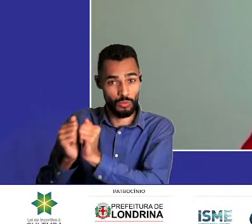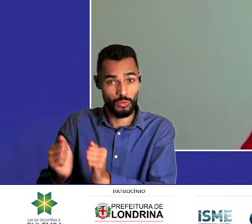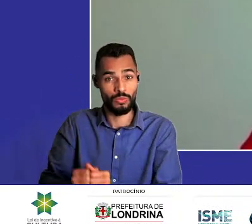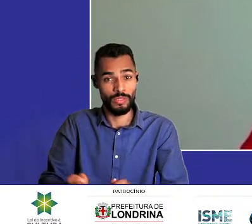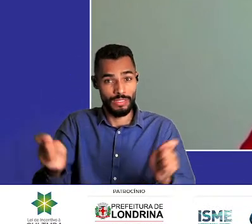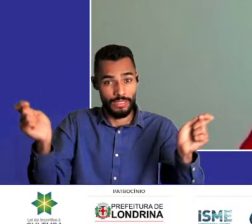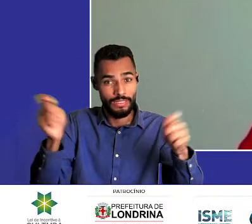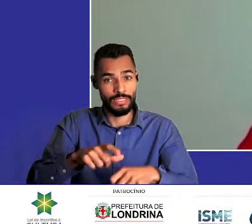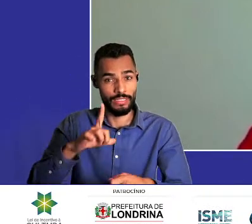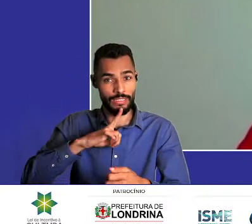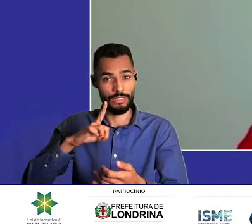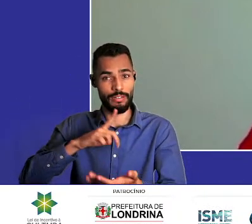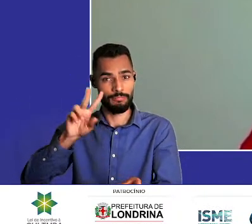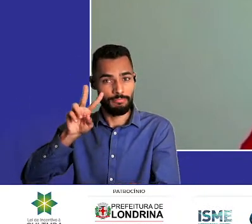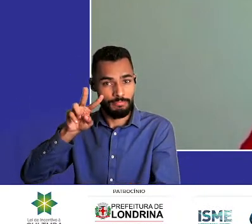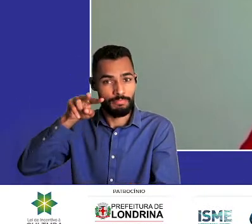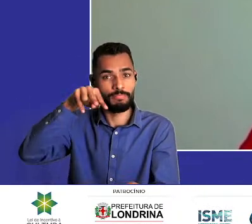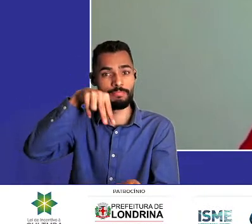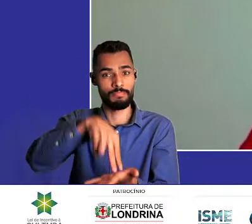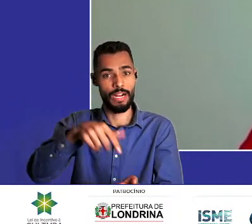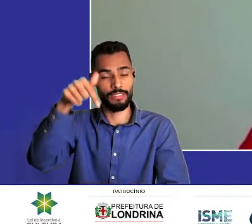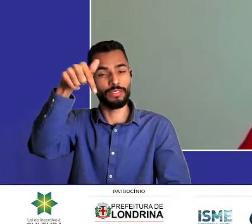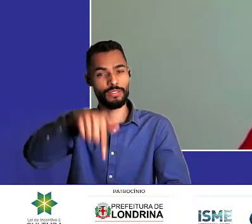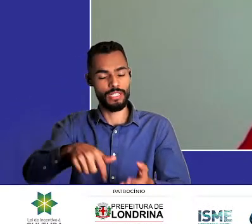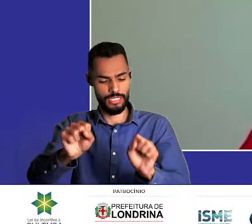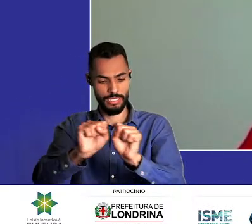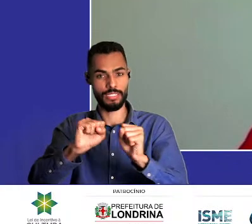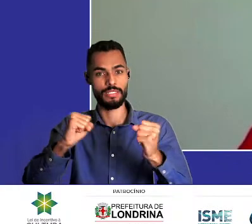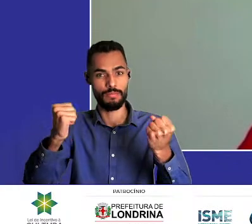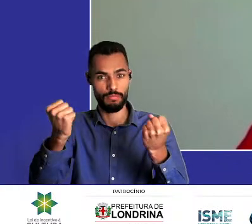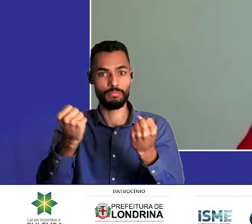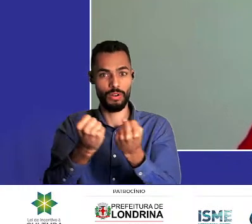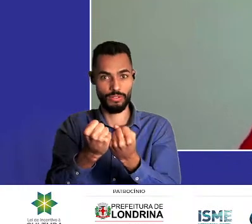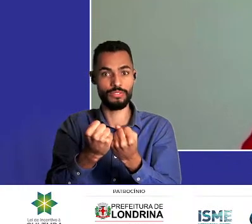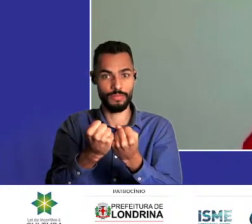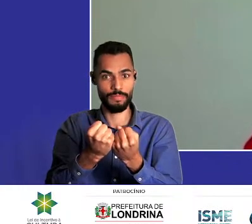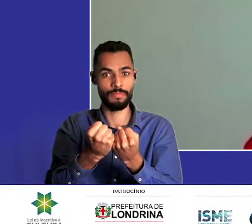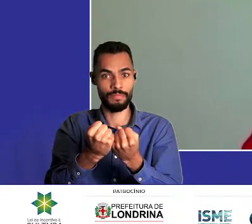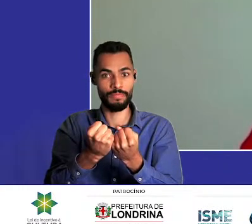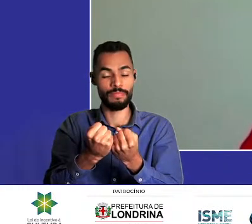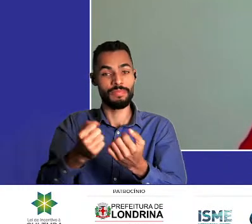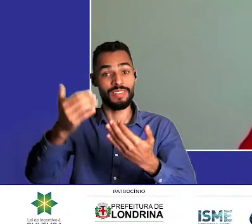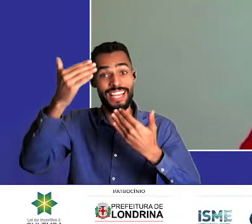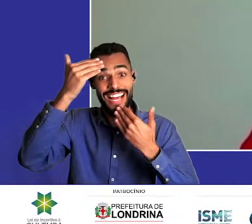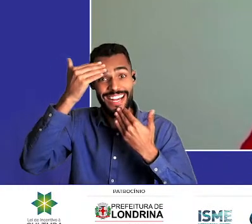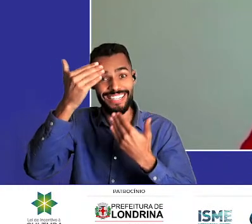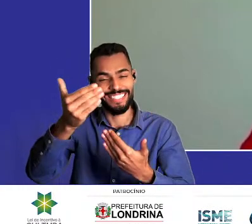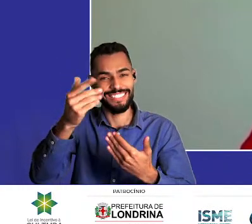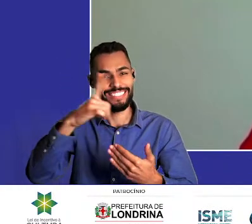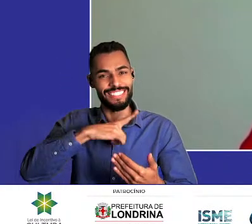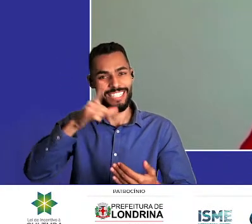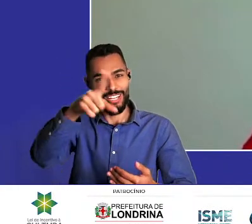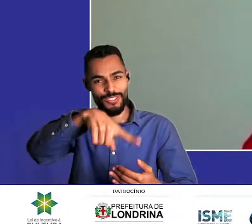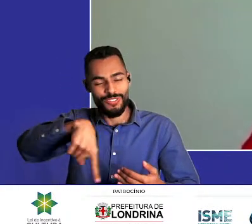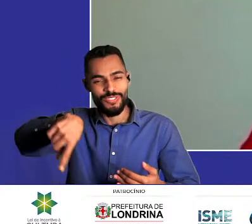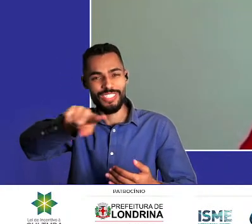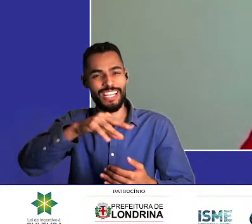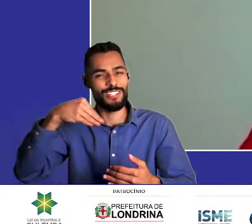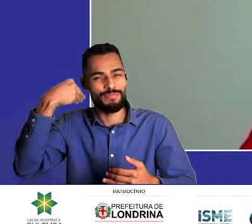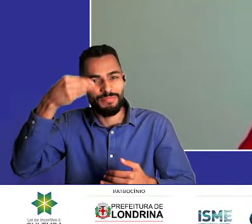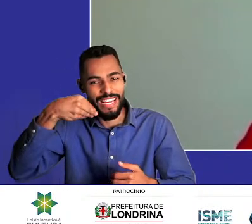session, bring their personal experience in research and social